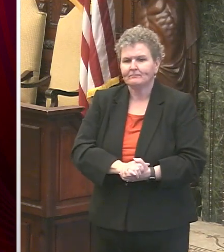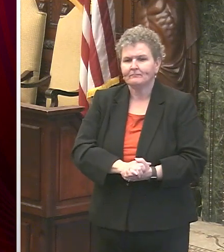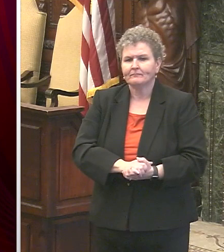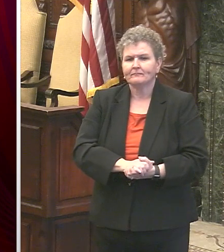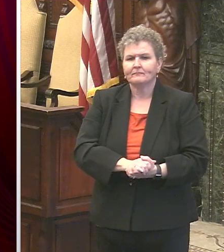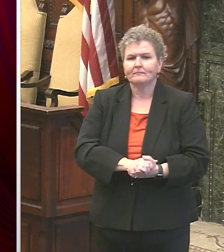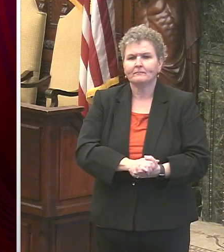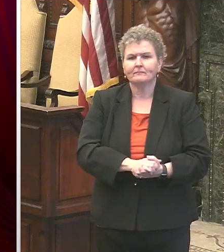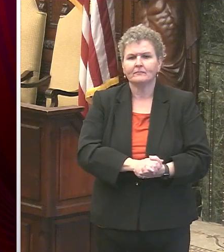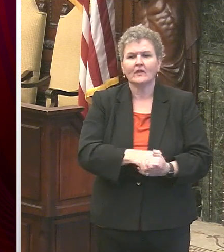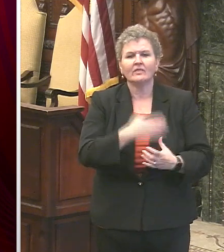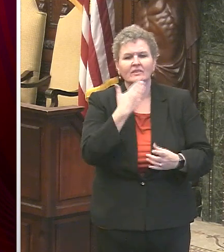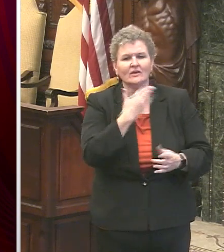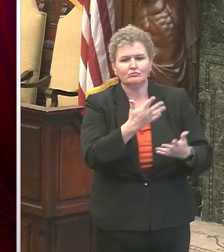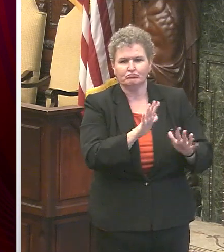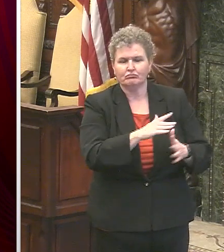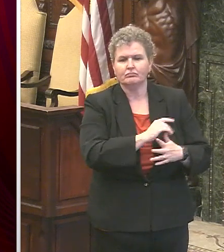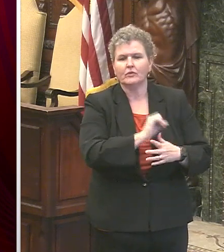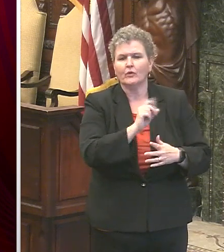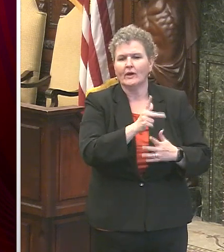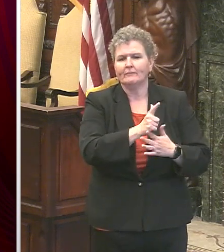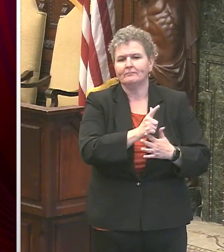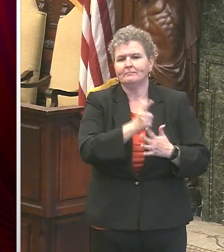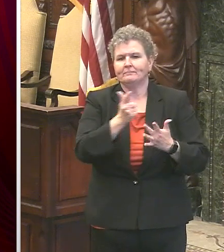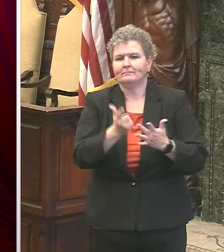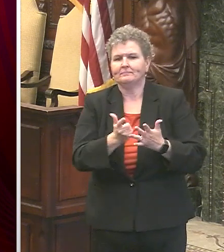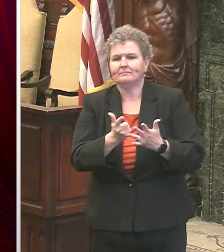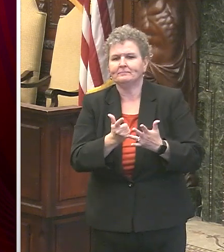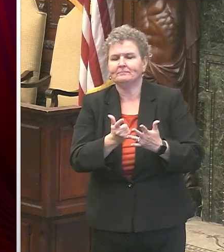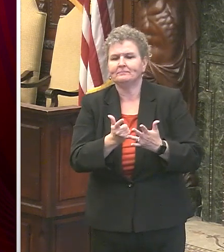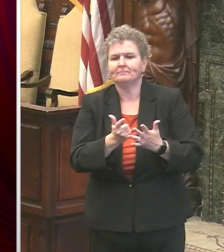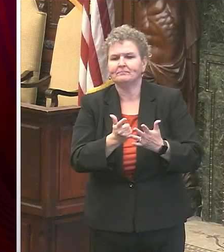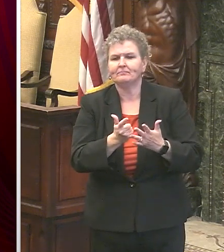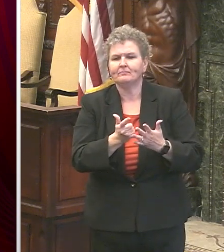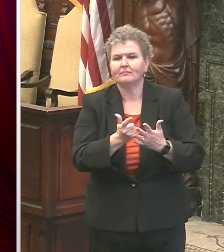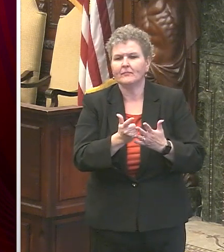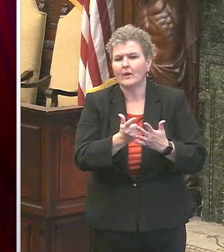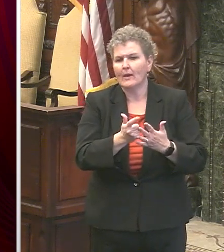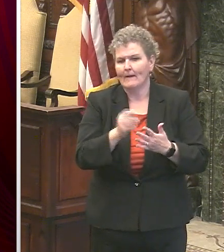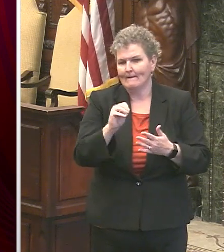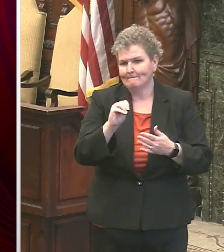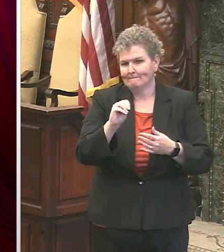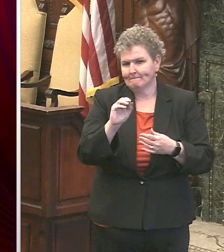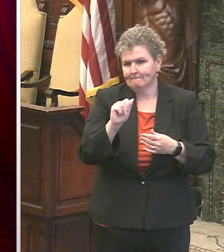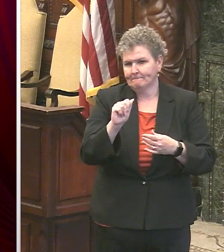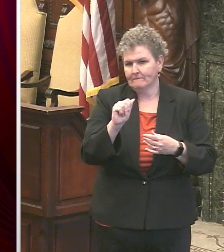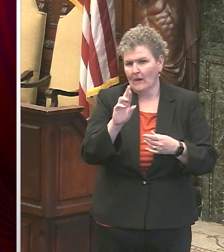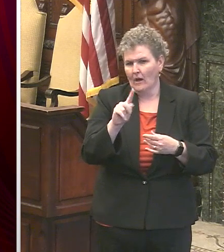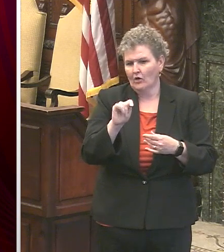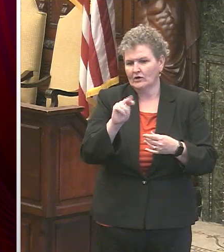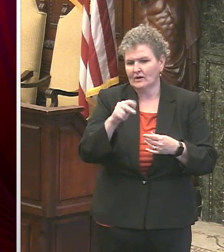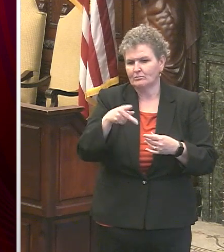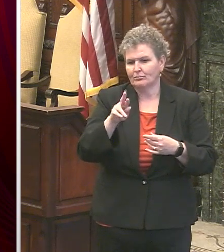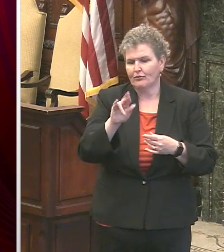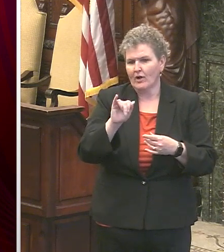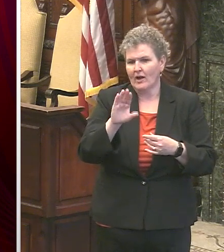That's it. Thank you. Thanks, Maggie. We're going to go to Martin Pratt of Philly Your Black